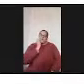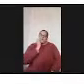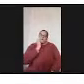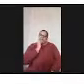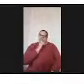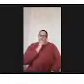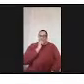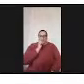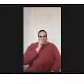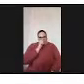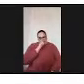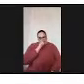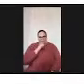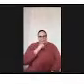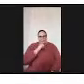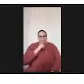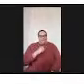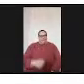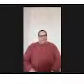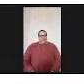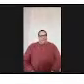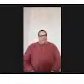Who will be presenting?